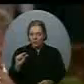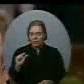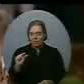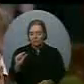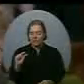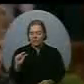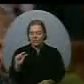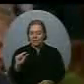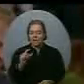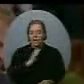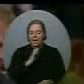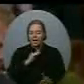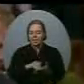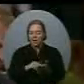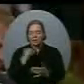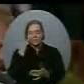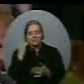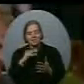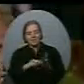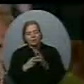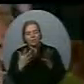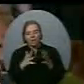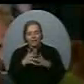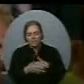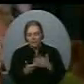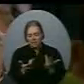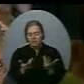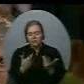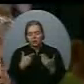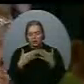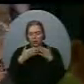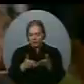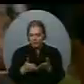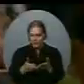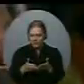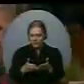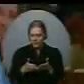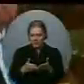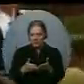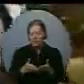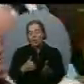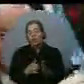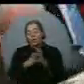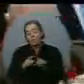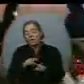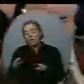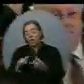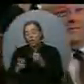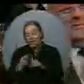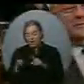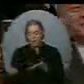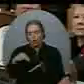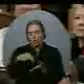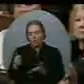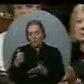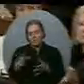and push his colleague to stand up and take accountability for this, what he pulled off in Huntsville. The Honourable Minister of Foreign